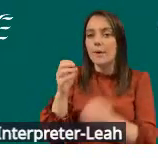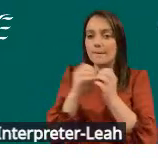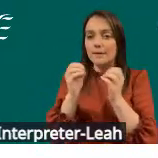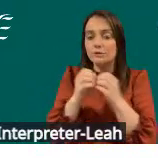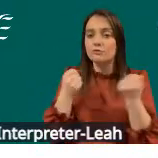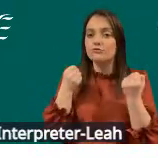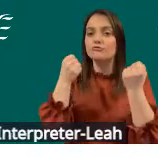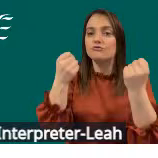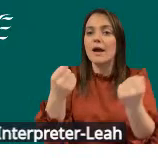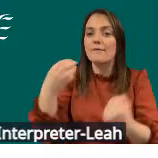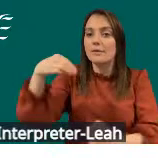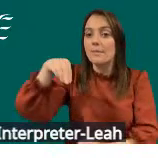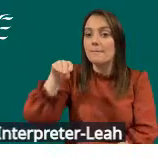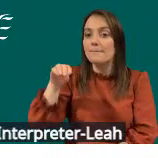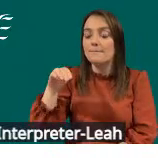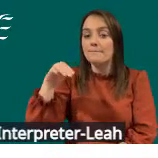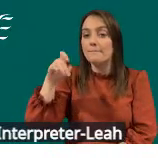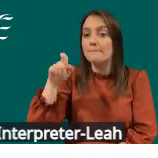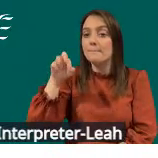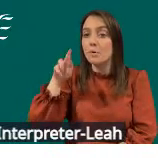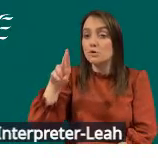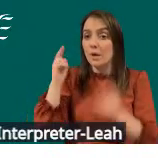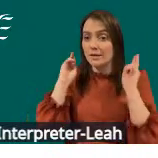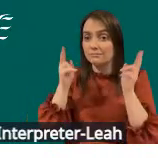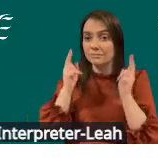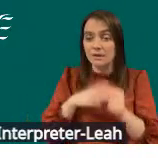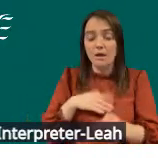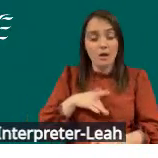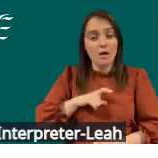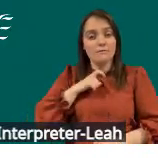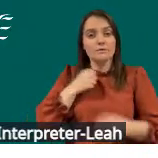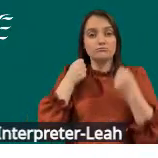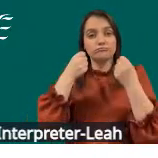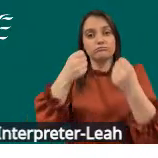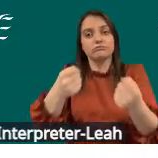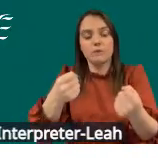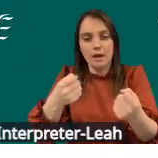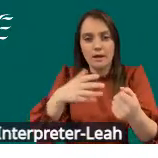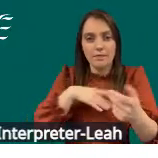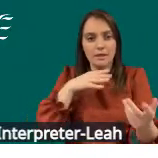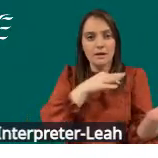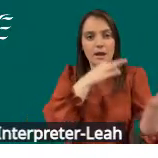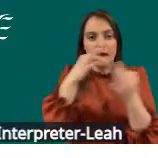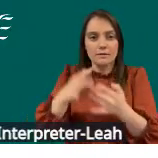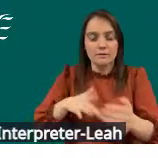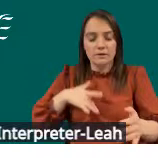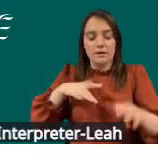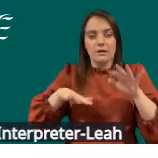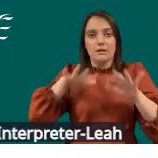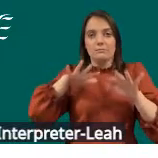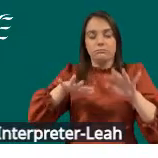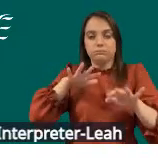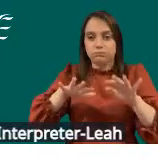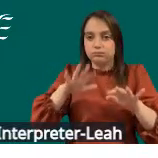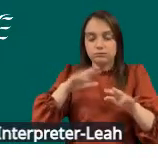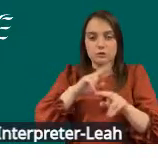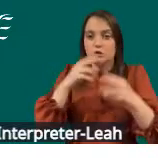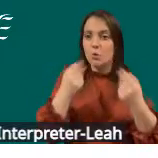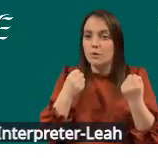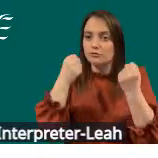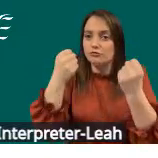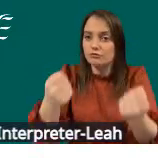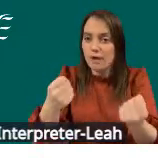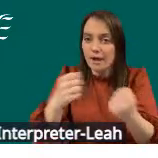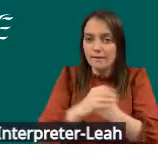So confident drivers would think nothing of driving up to Dublin, suddenly are daunted by the motorway and don't want to go on it. And I had a woman recently who had